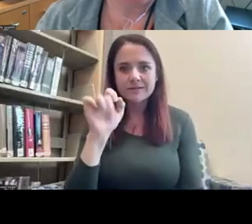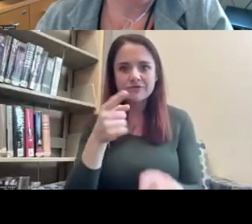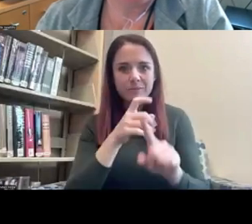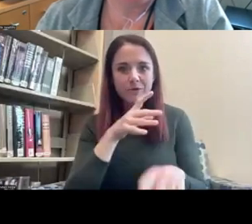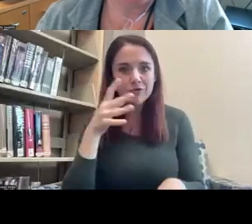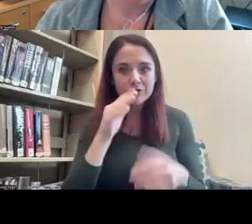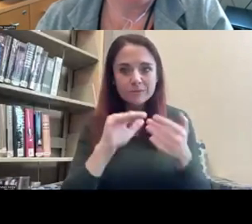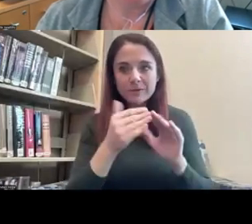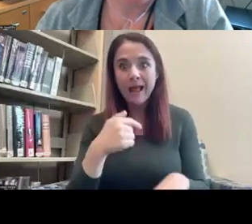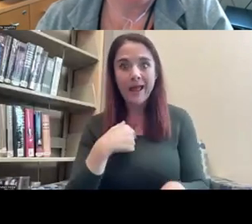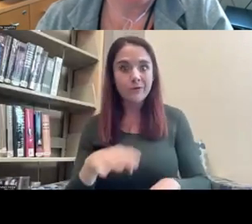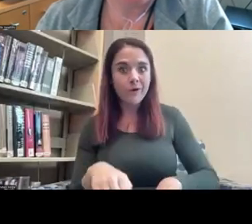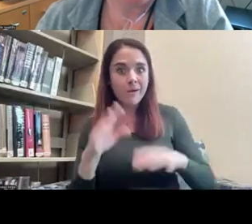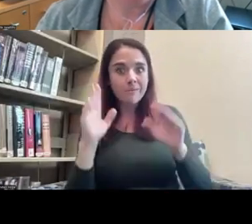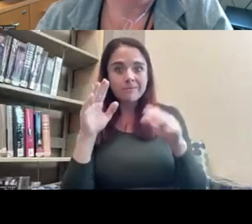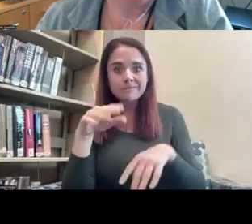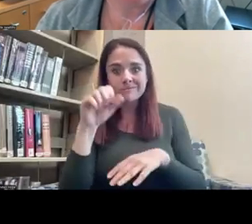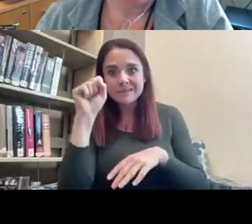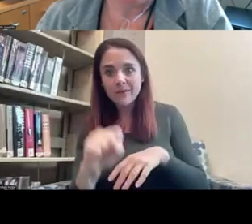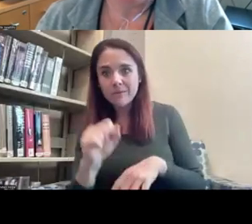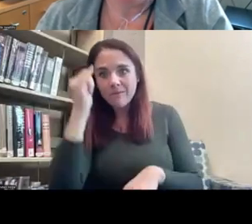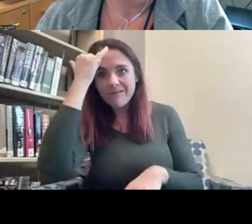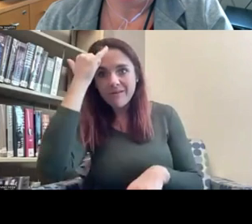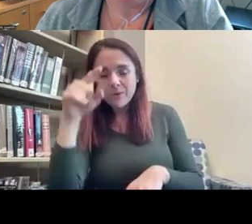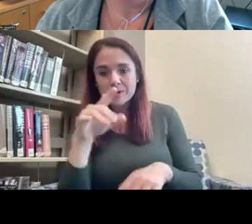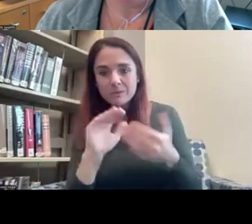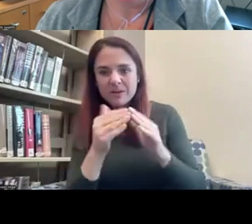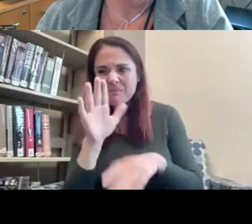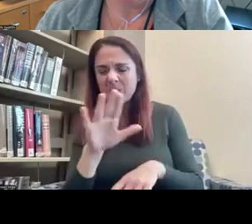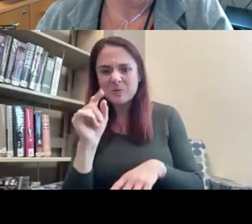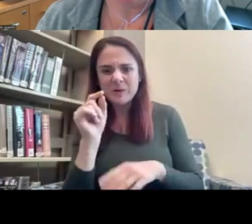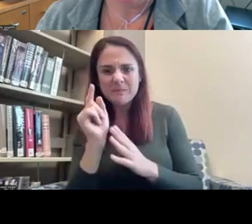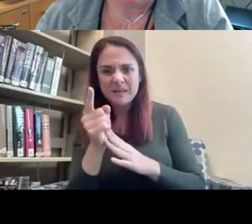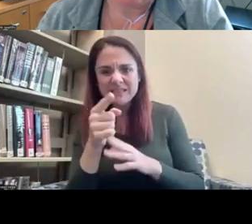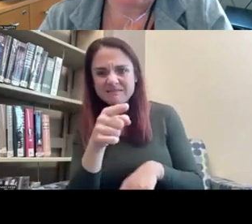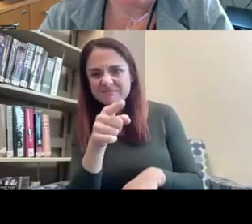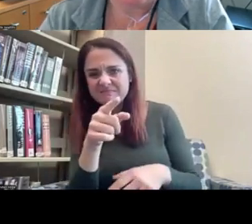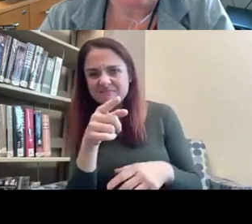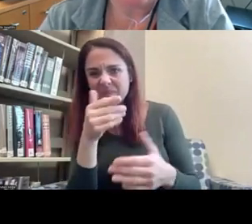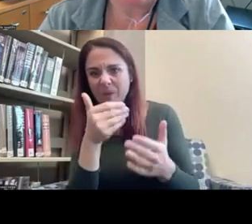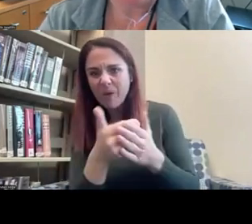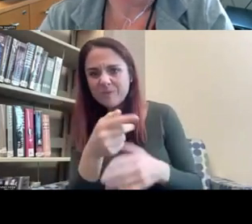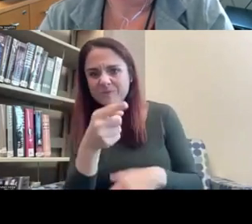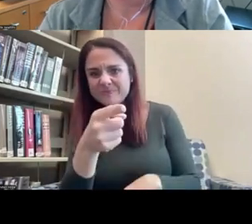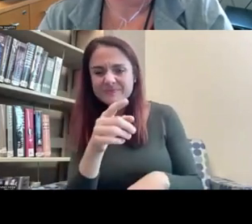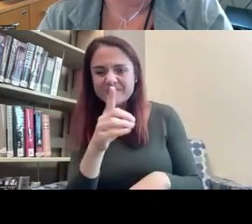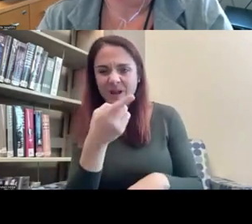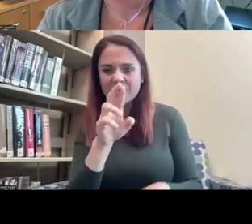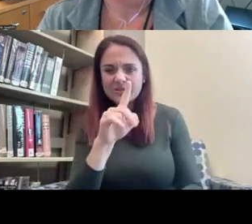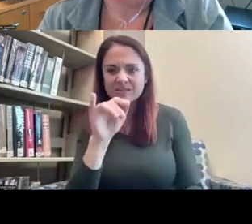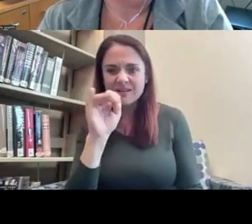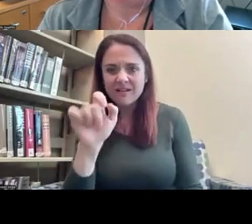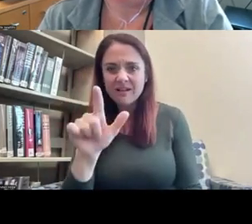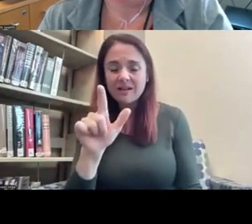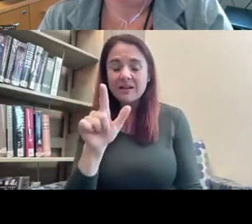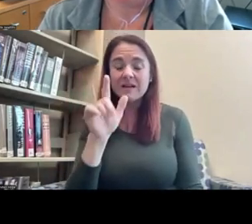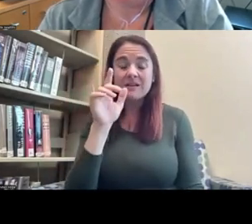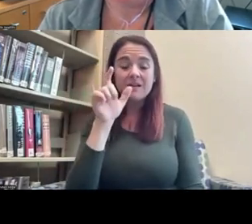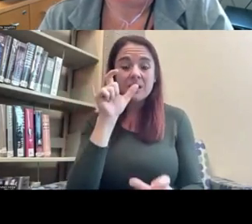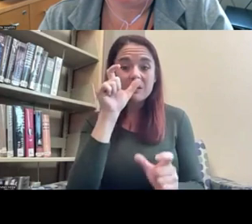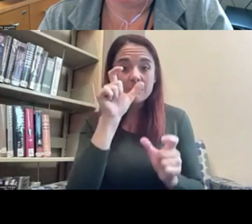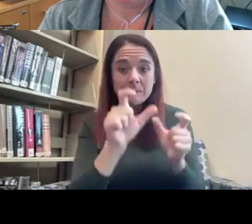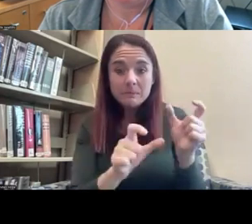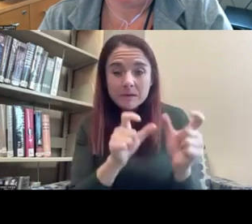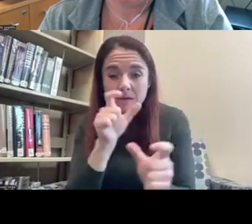in a community south of Buffalo, about 20 minutes from where he grew up. People are fiercely